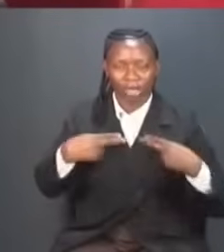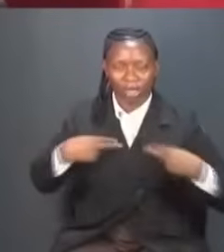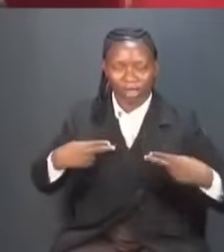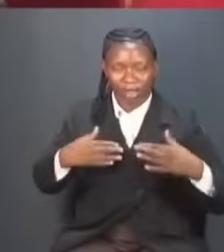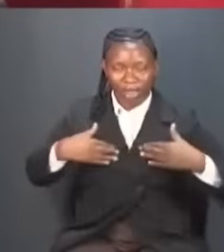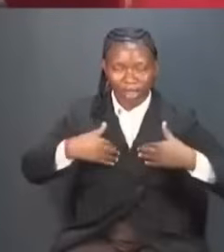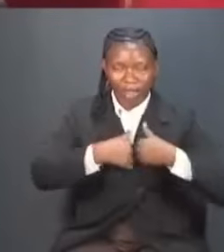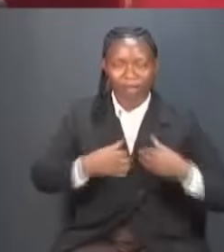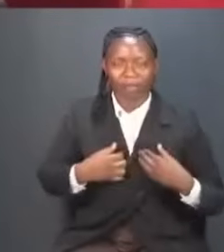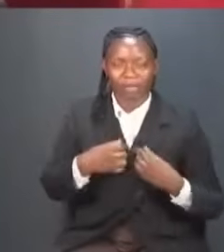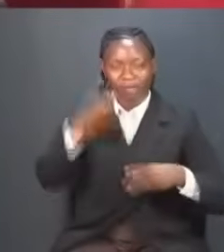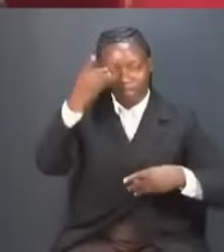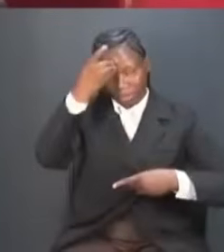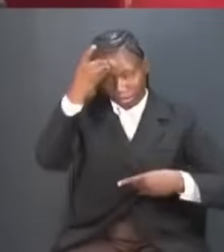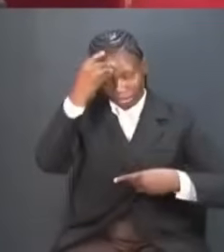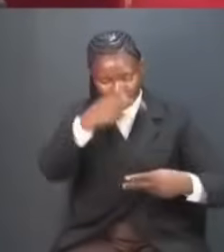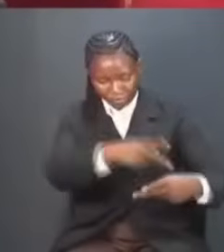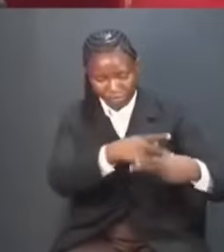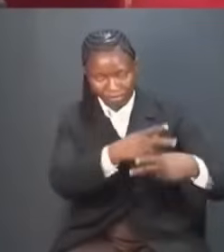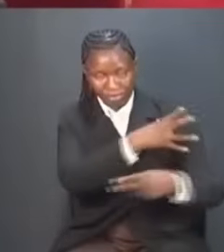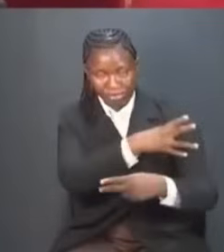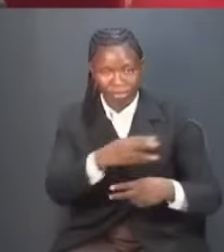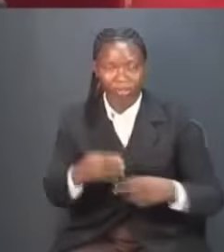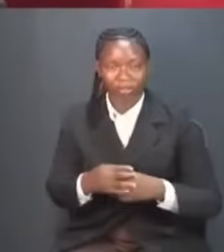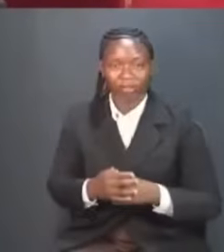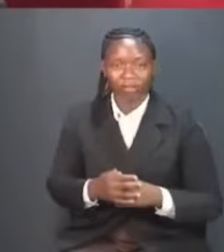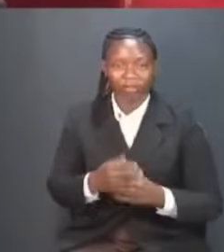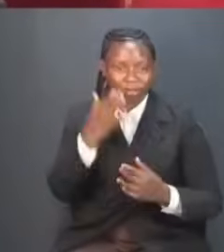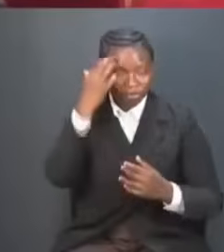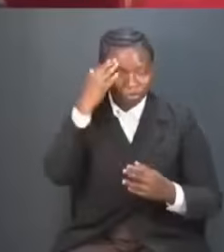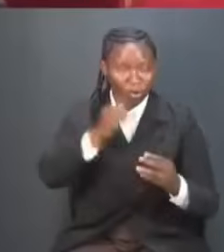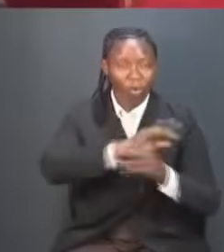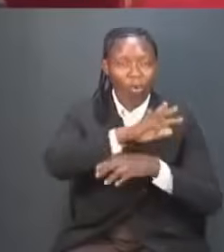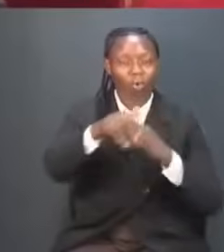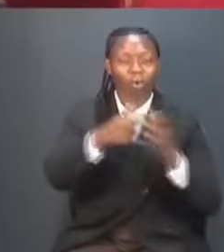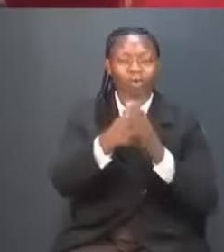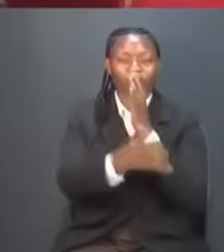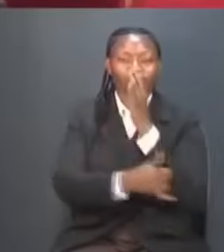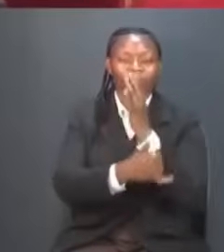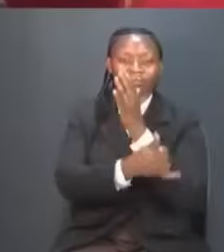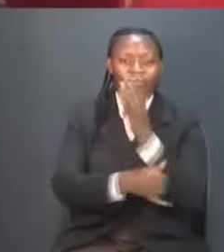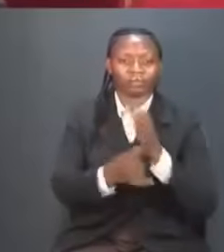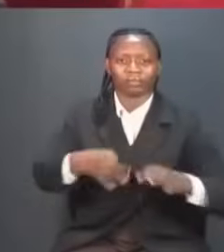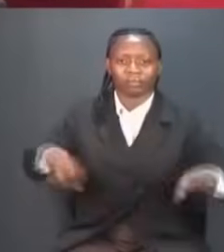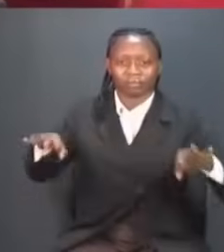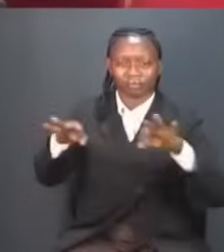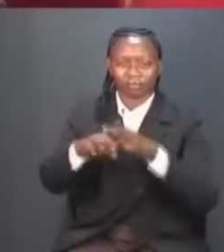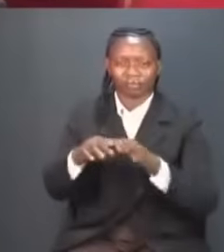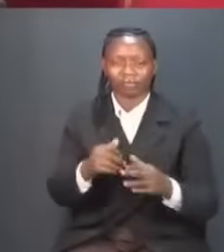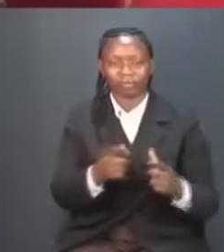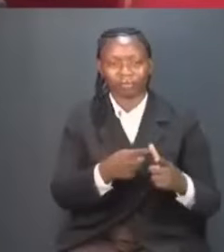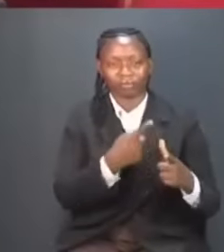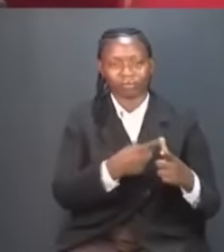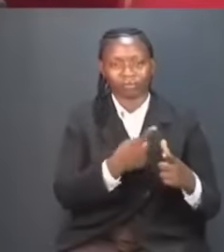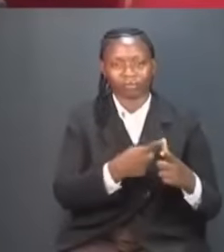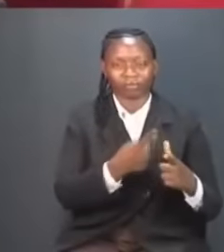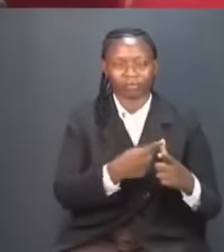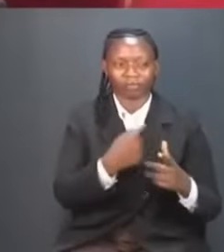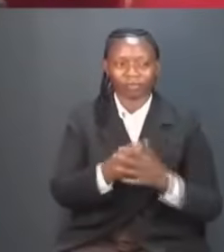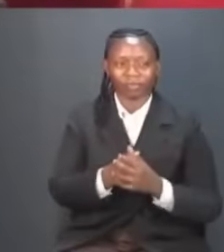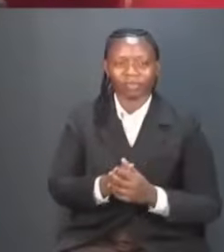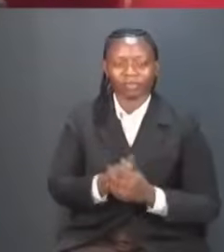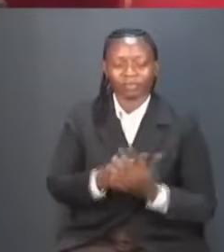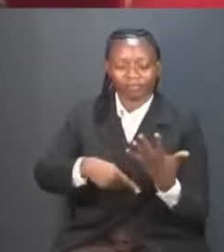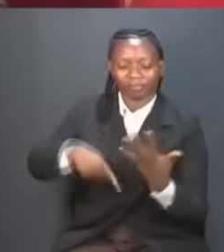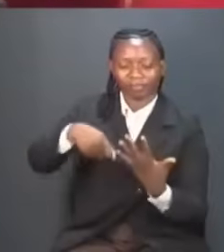prevention, detection, and response across the country. Key measures include the following: disease